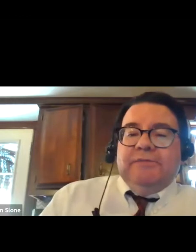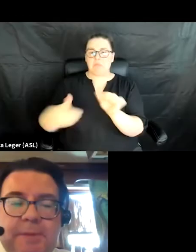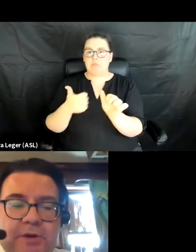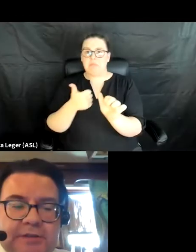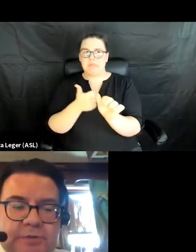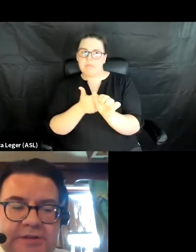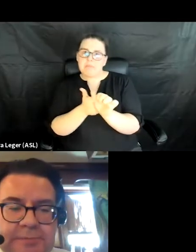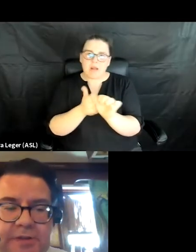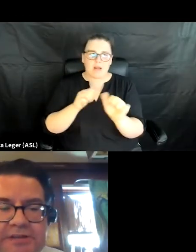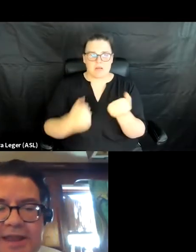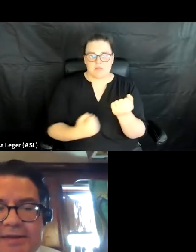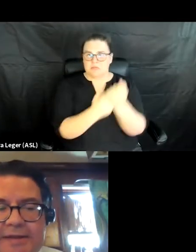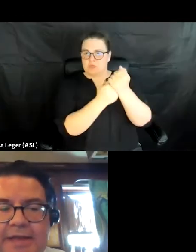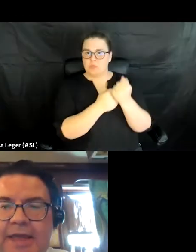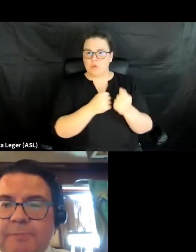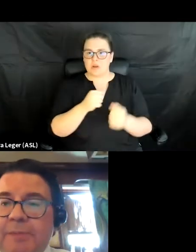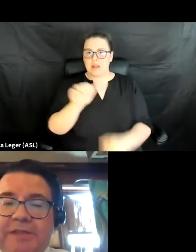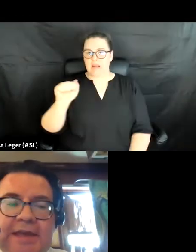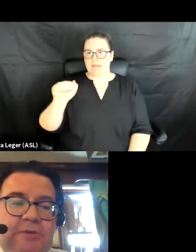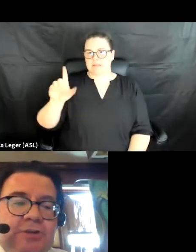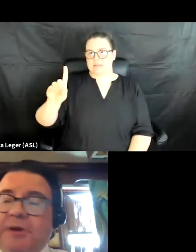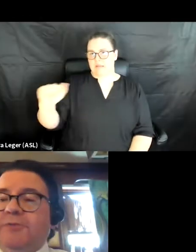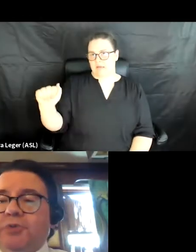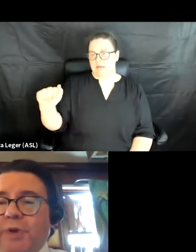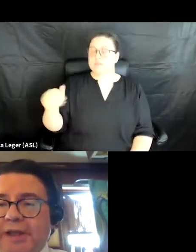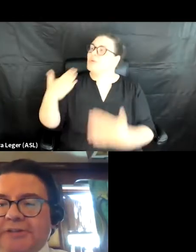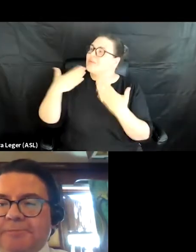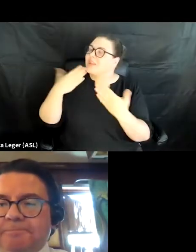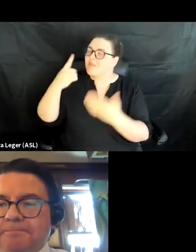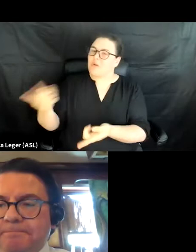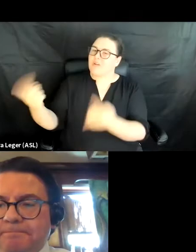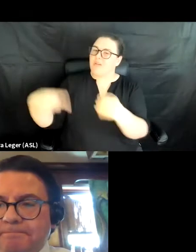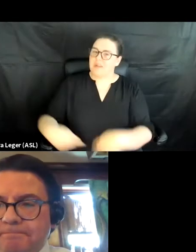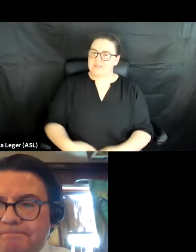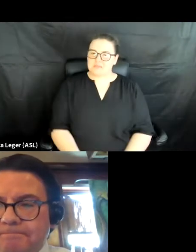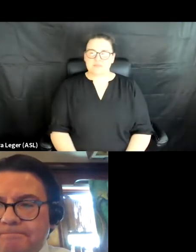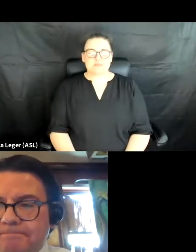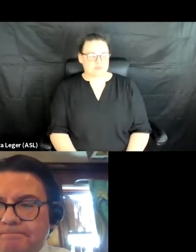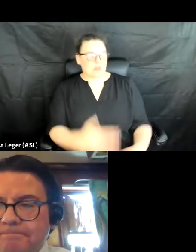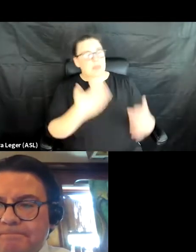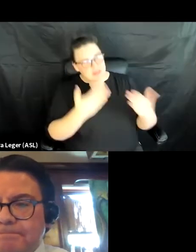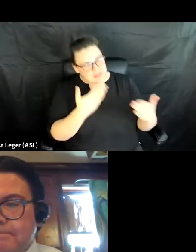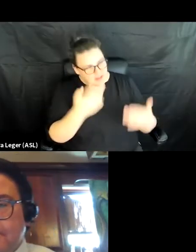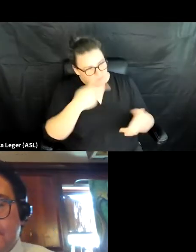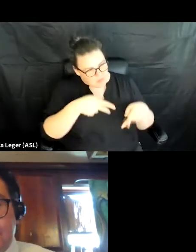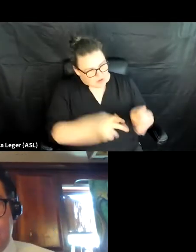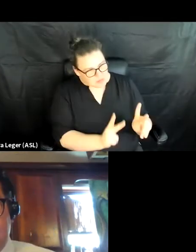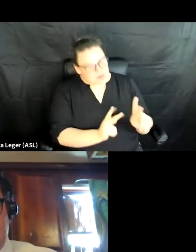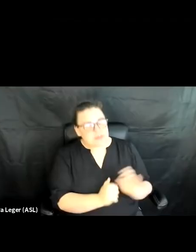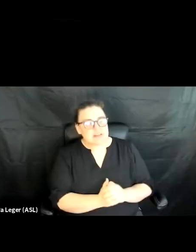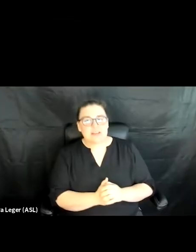architect of the Americans with Disabilities Act. Bobby, thank you so much for joining us. Thank you for the